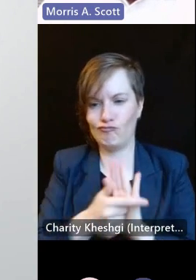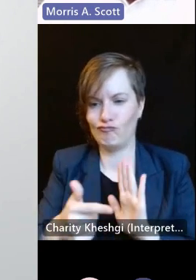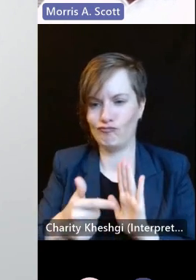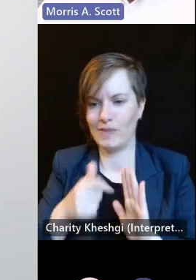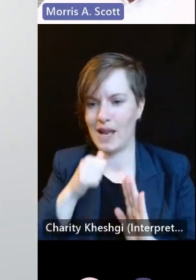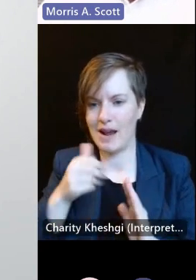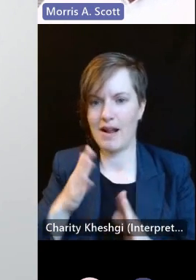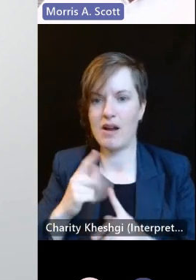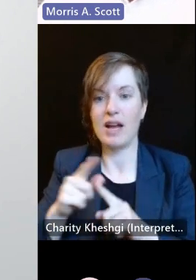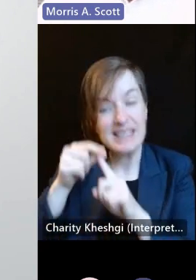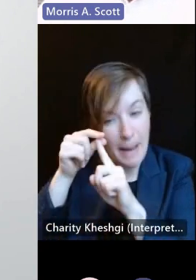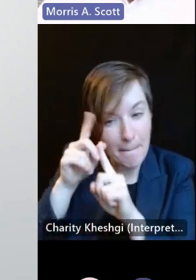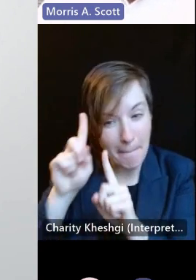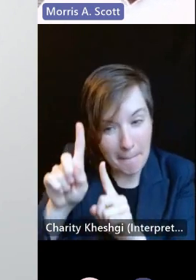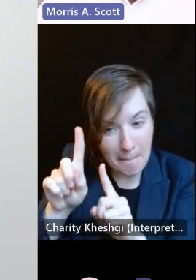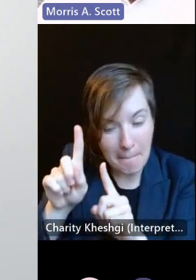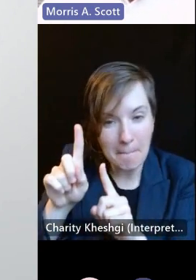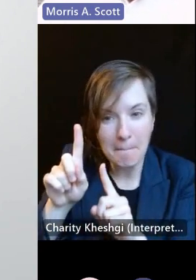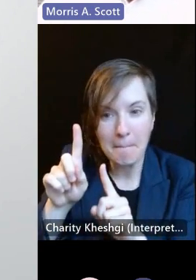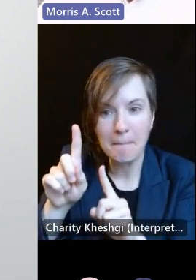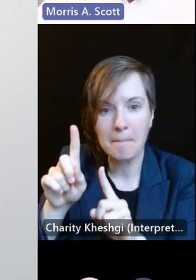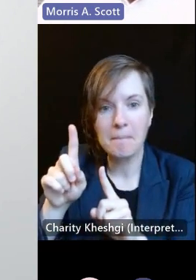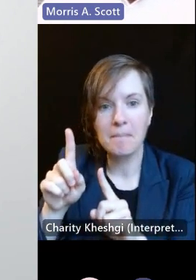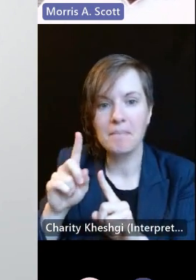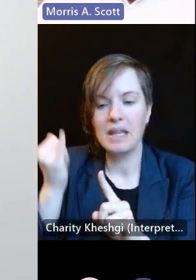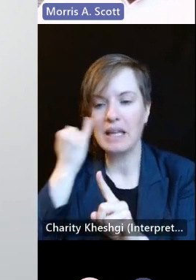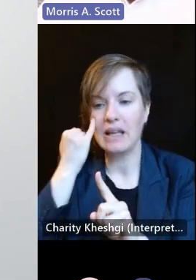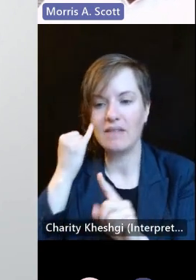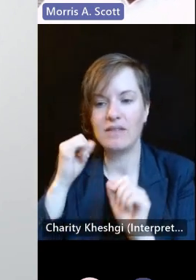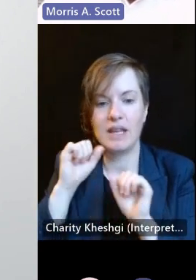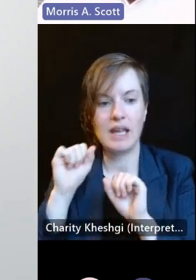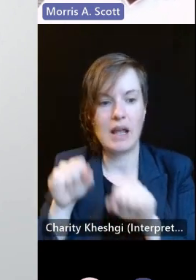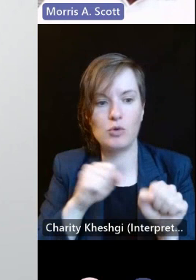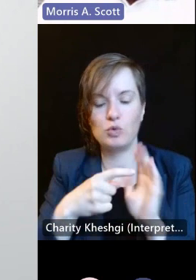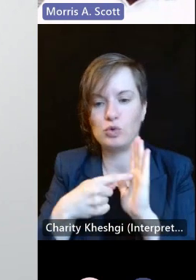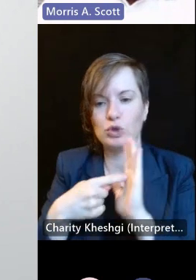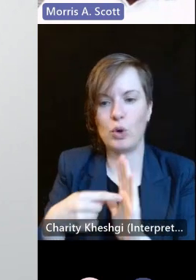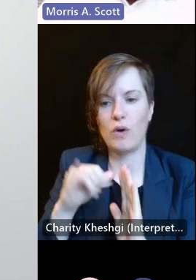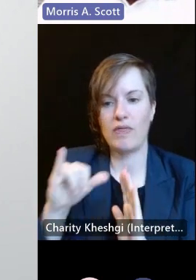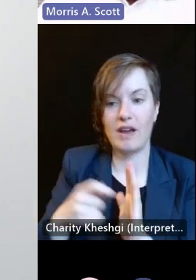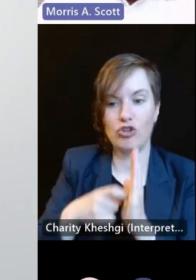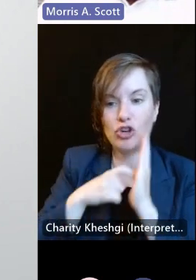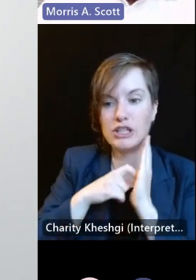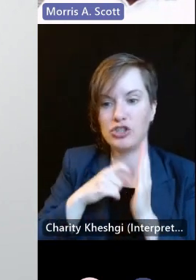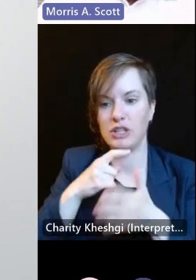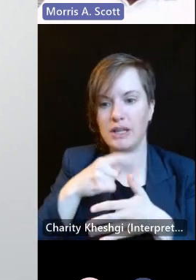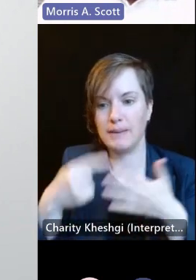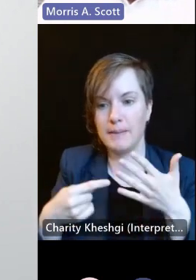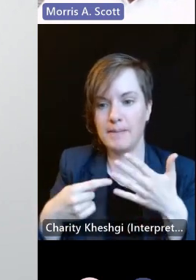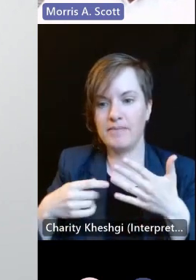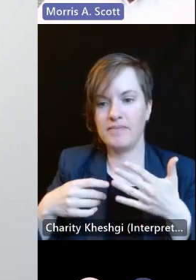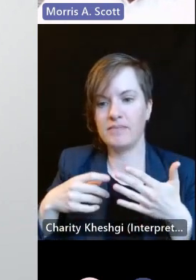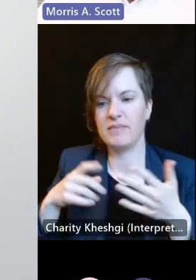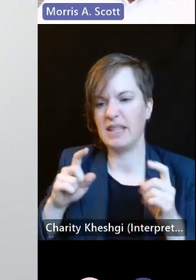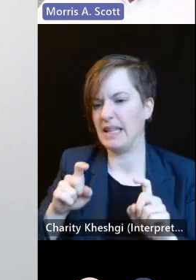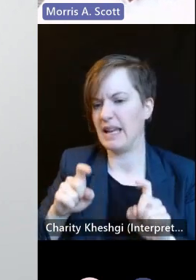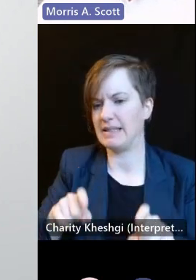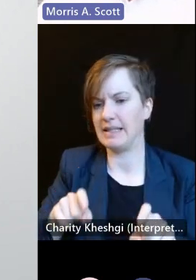narrow unless it can be shown that the criteria is necessary, the criteria are necessary.